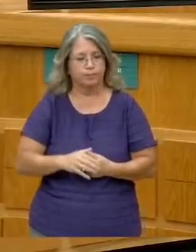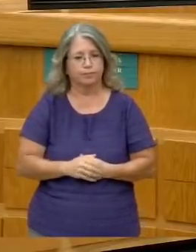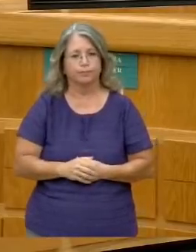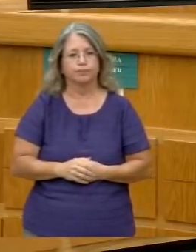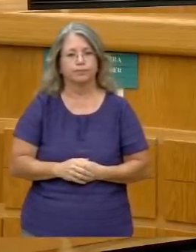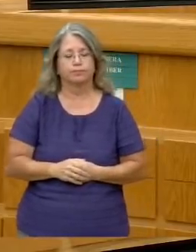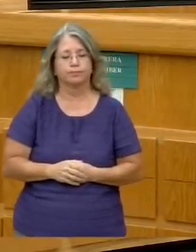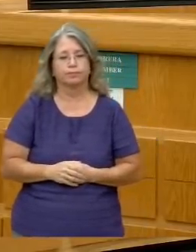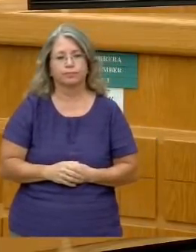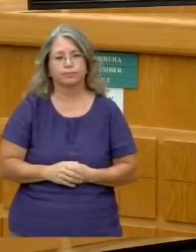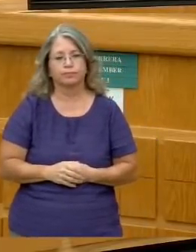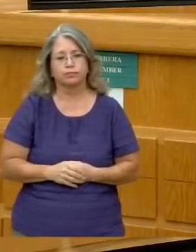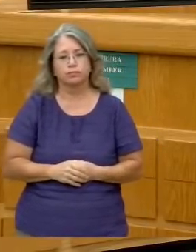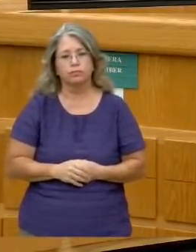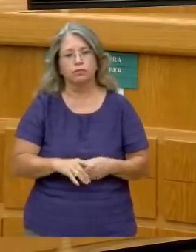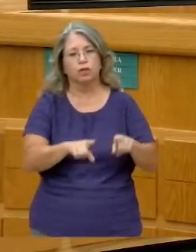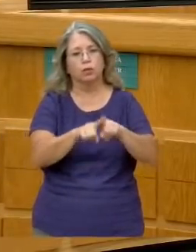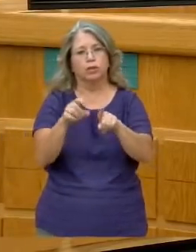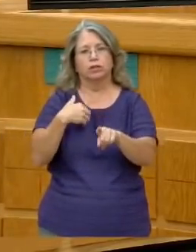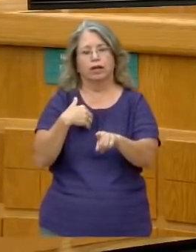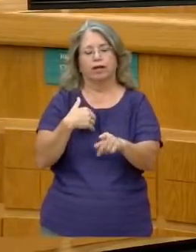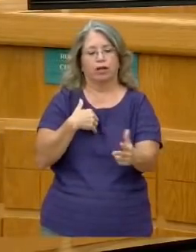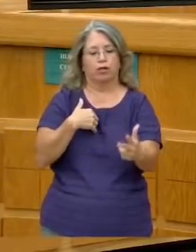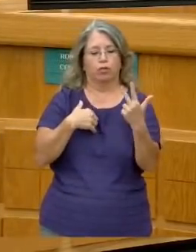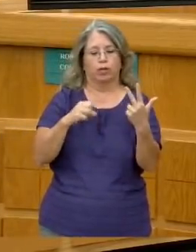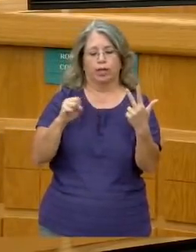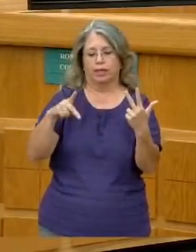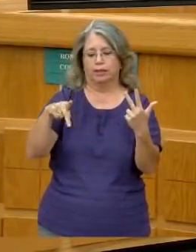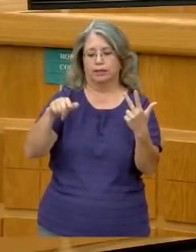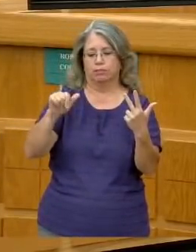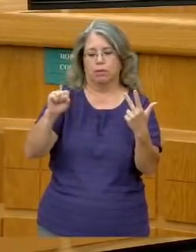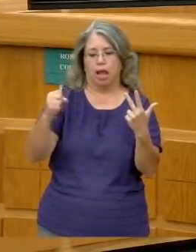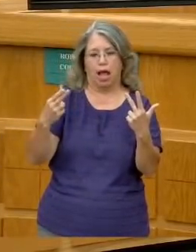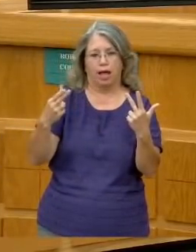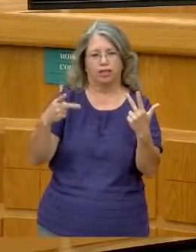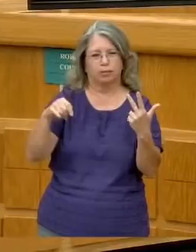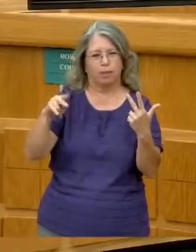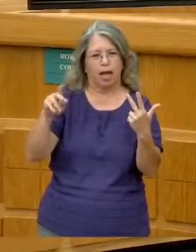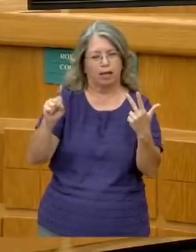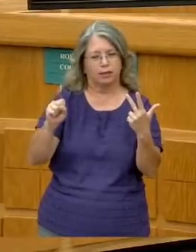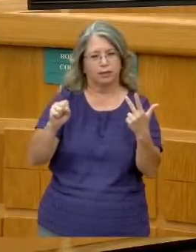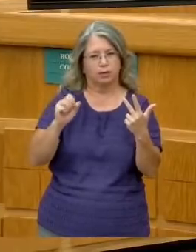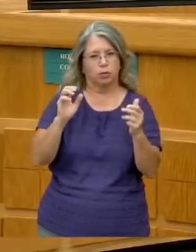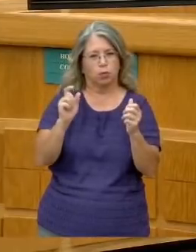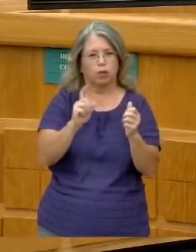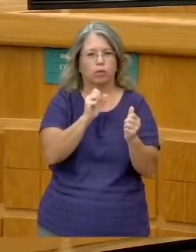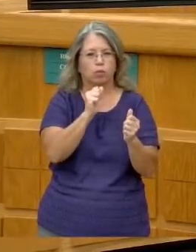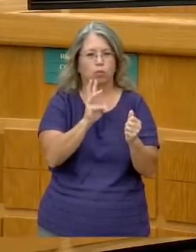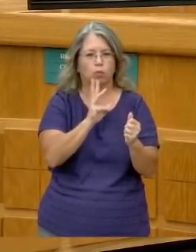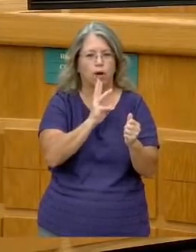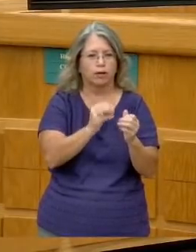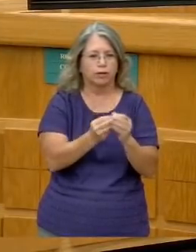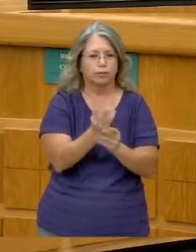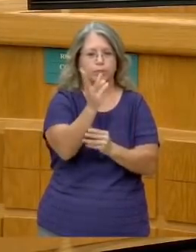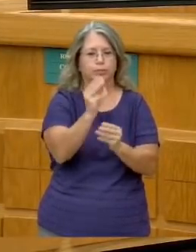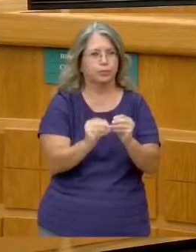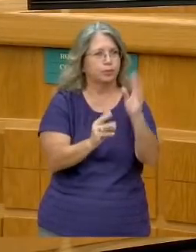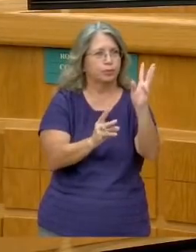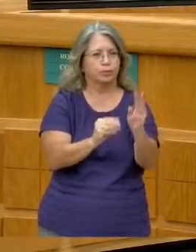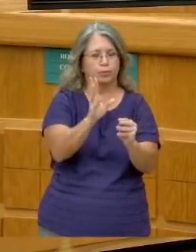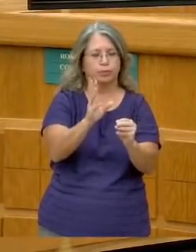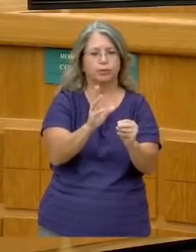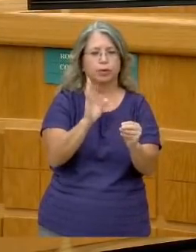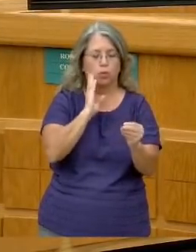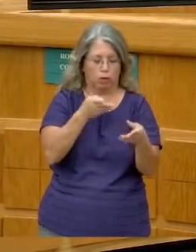We also have 3 splash pads that we just built and opened up. We're going to close those also for that same time period. That includes the Bill